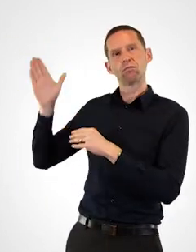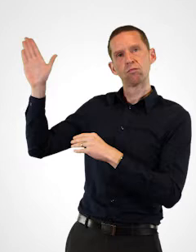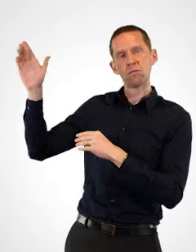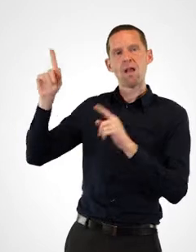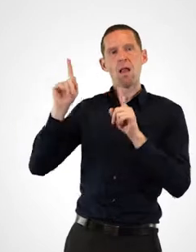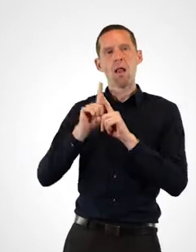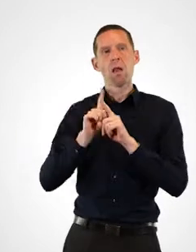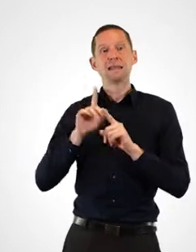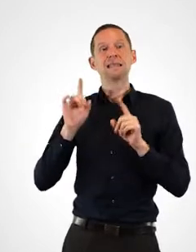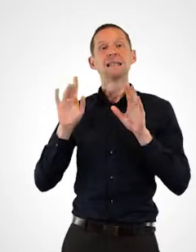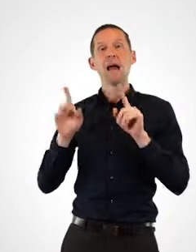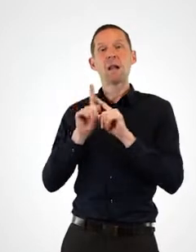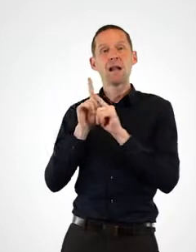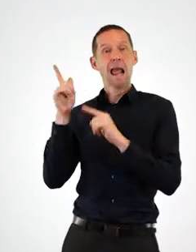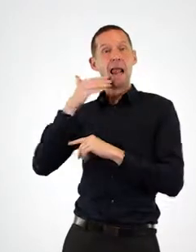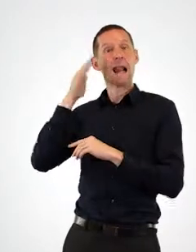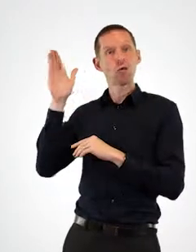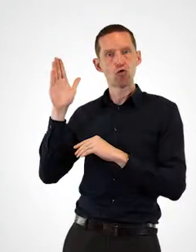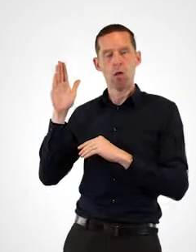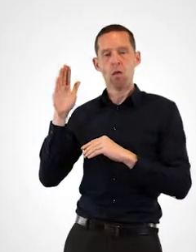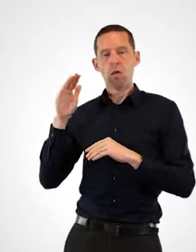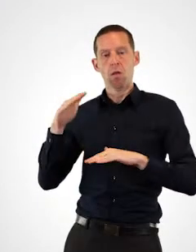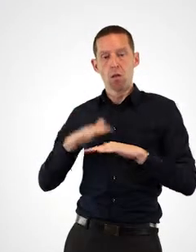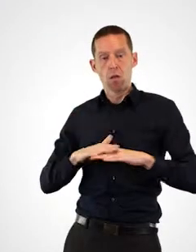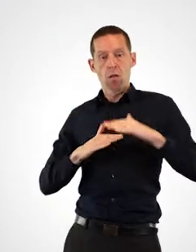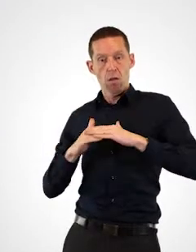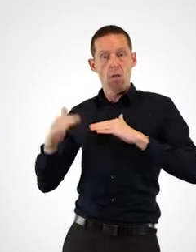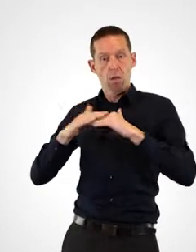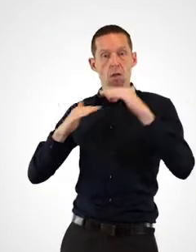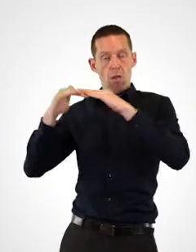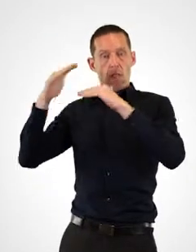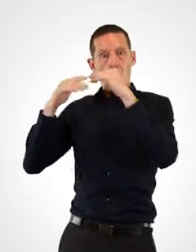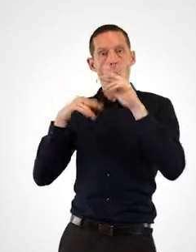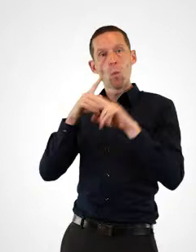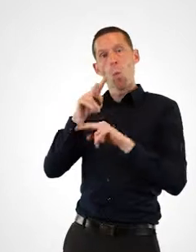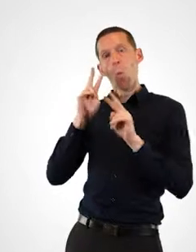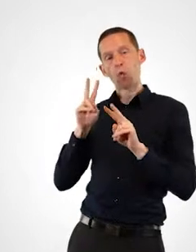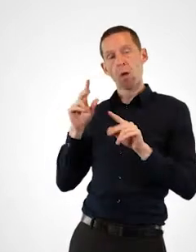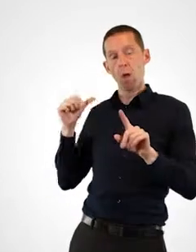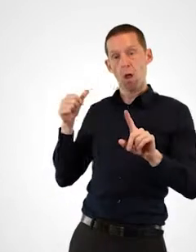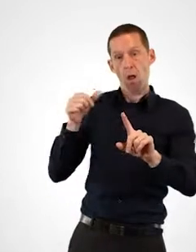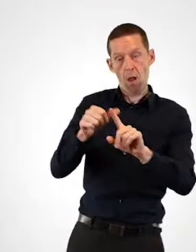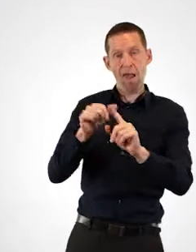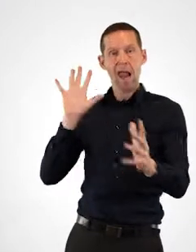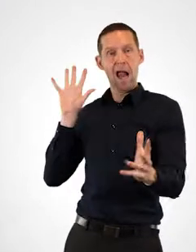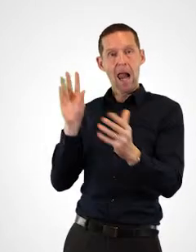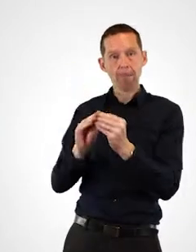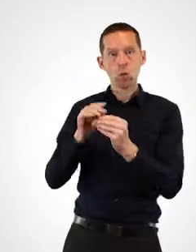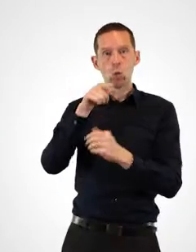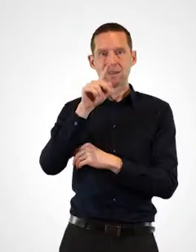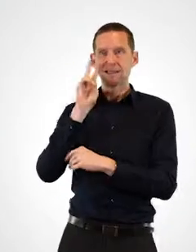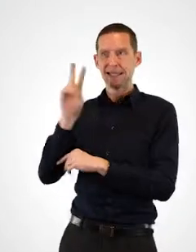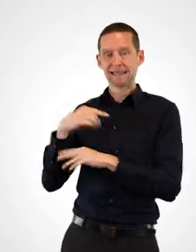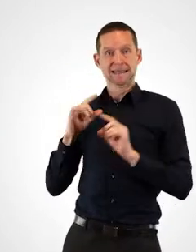hierarchical fashion. One lecture builds on the one before, so that we hope that when you watch them, you watch the series and understand that what we start